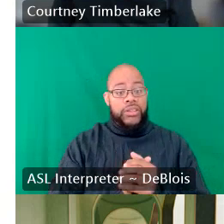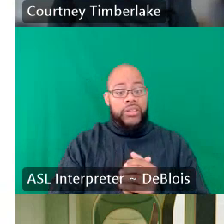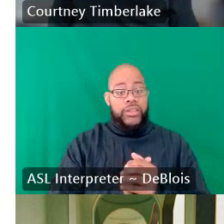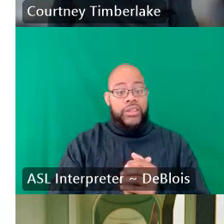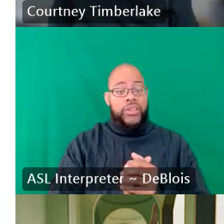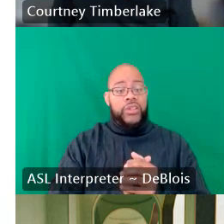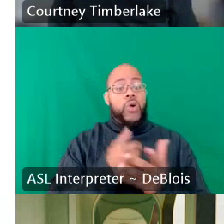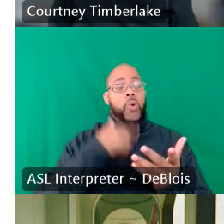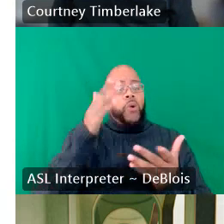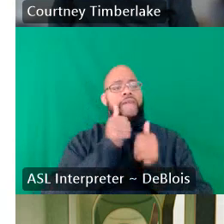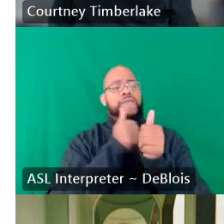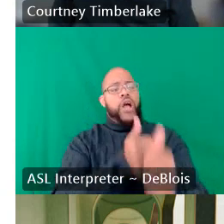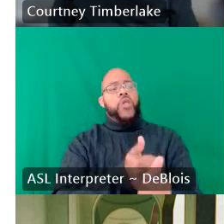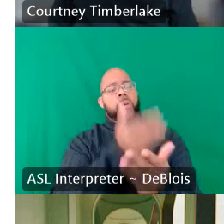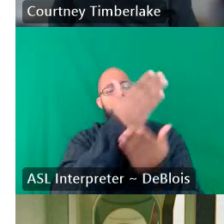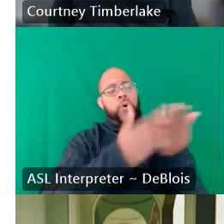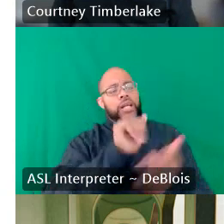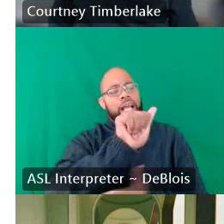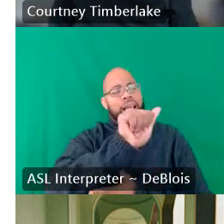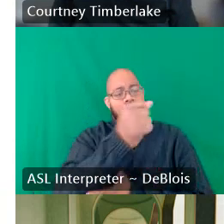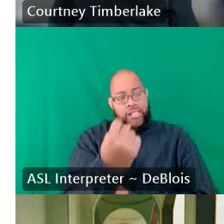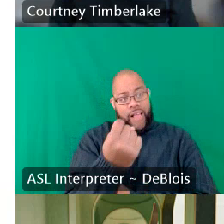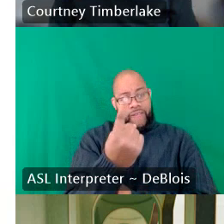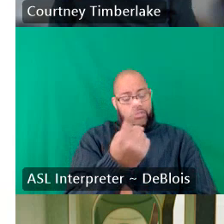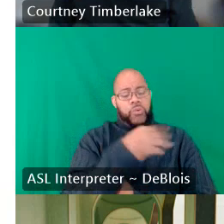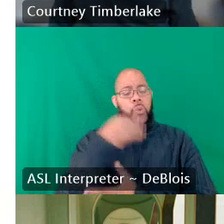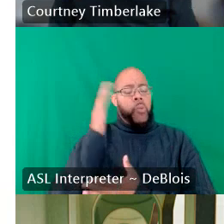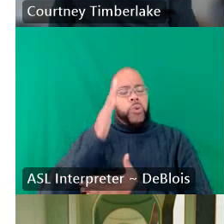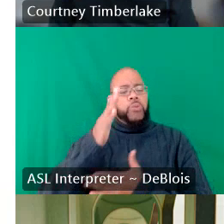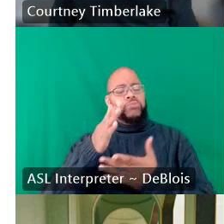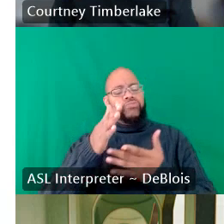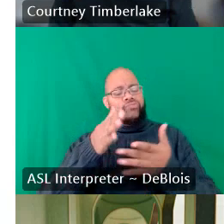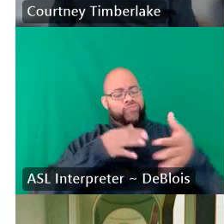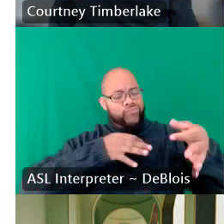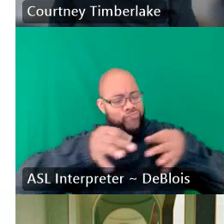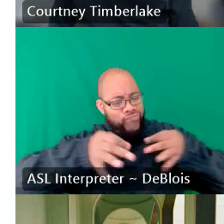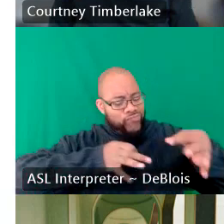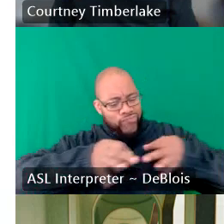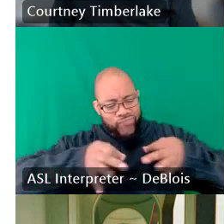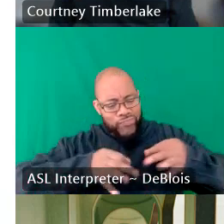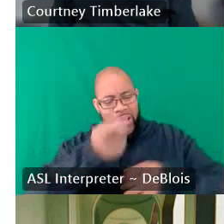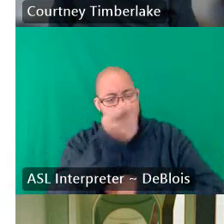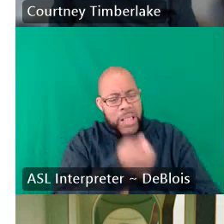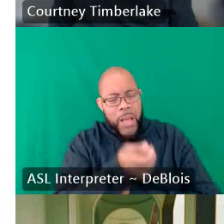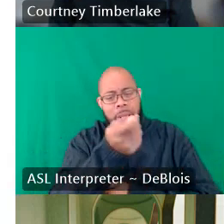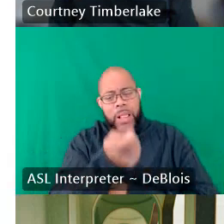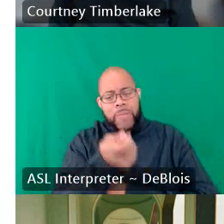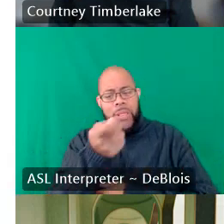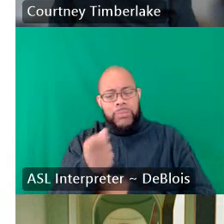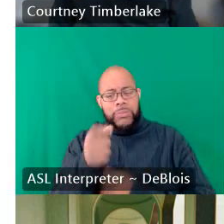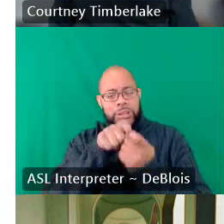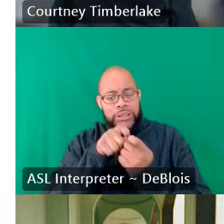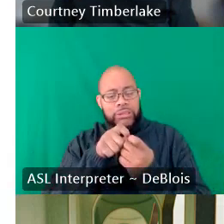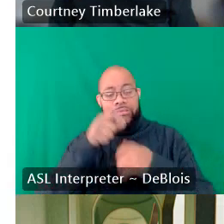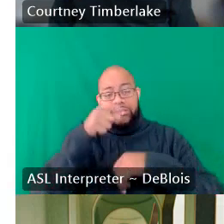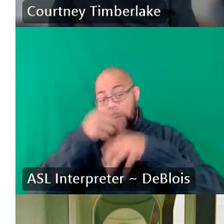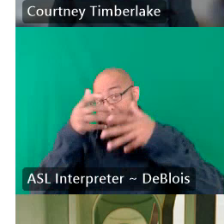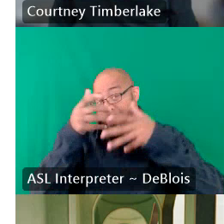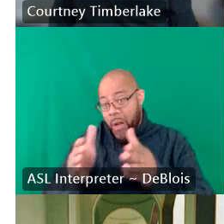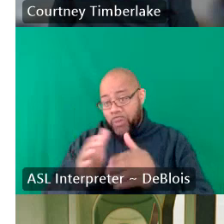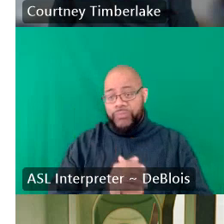the parts of A11, and we're just going to kind of walk through in a little bit of detail, as much as time